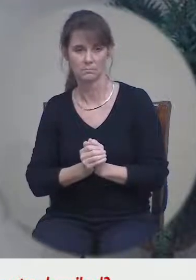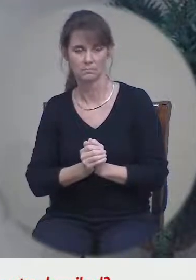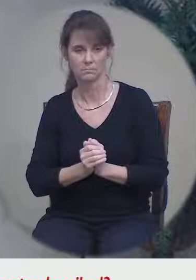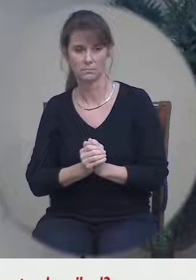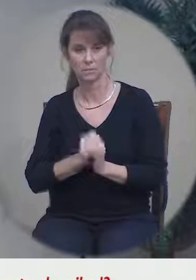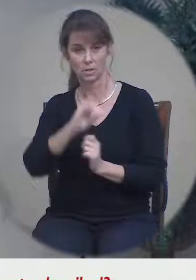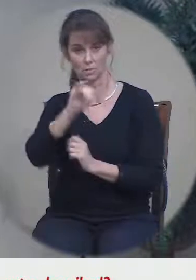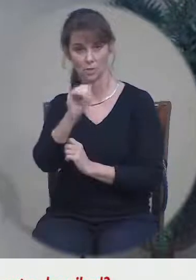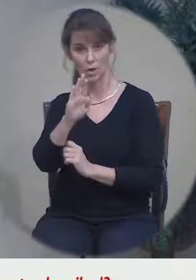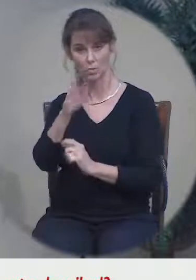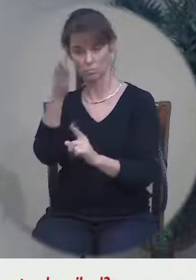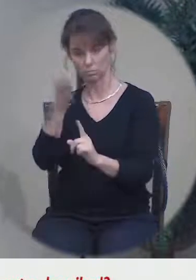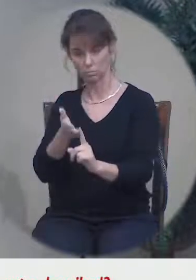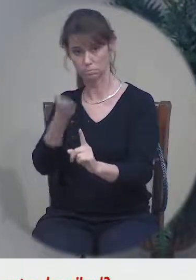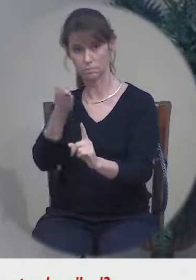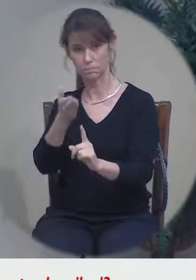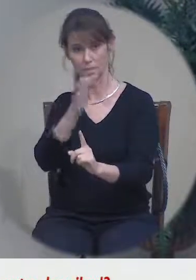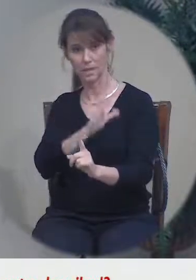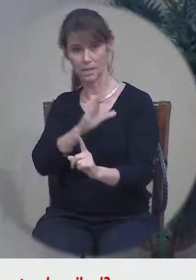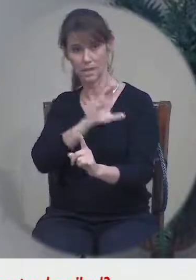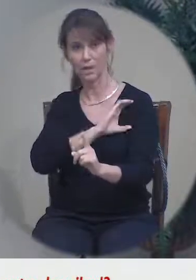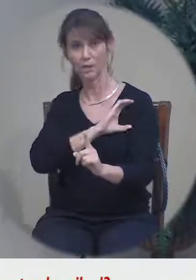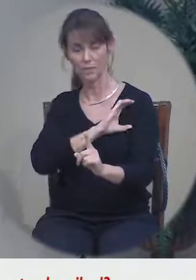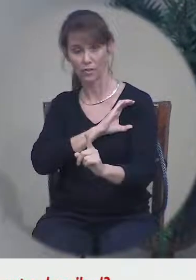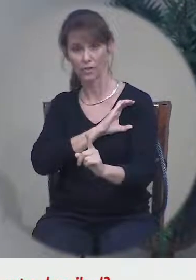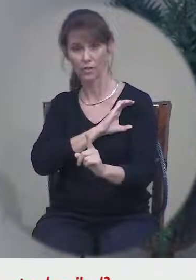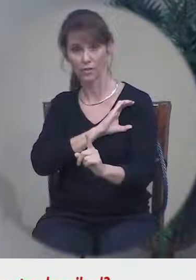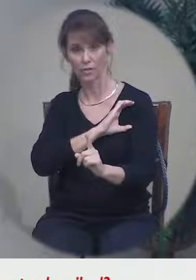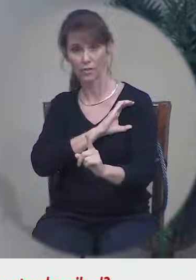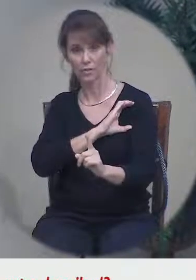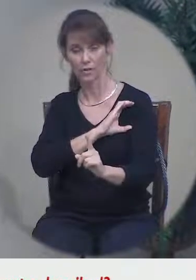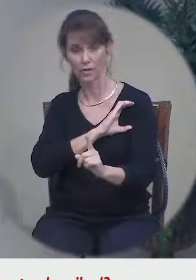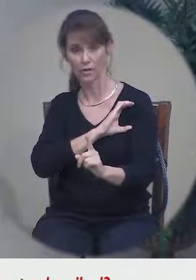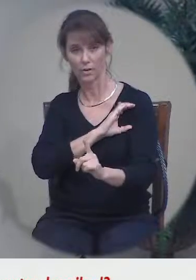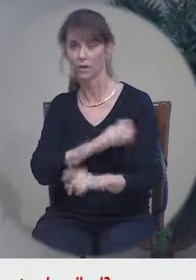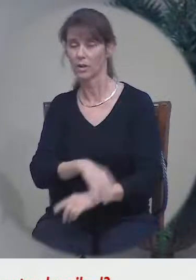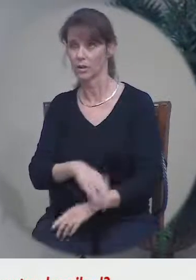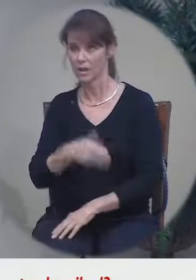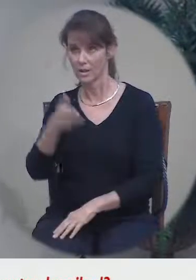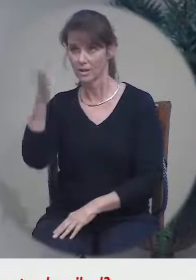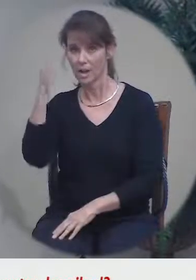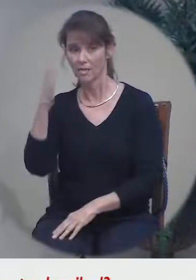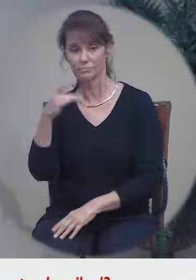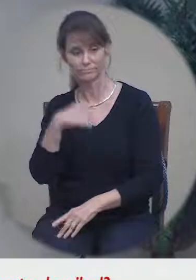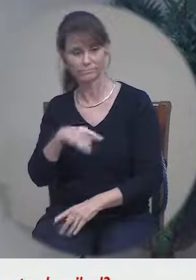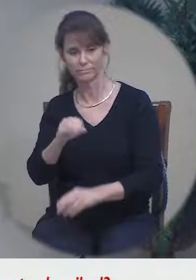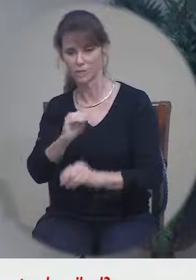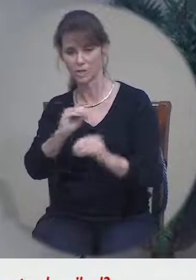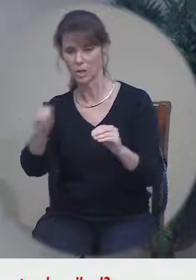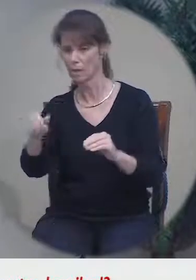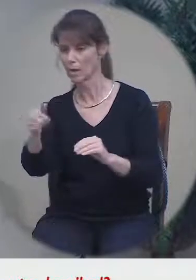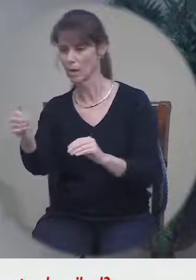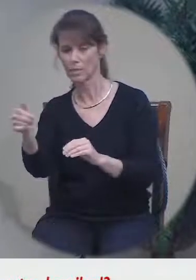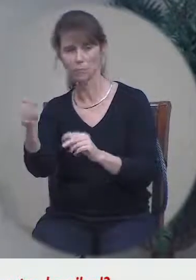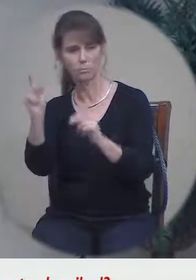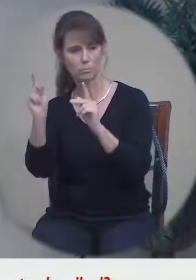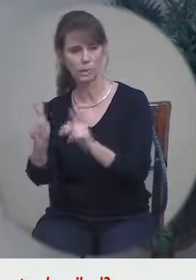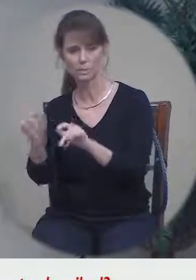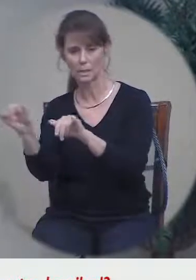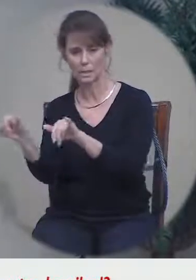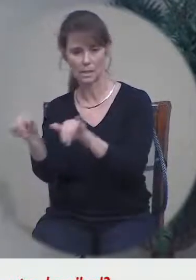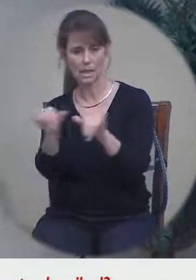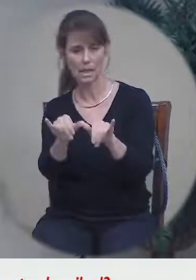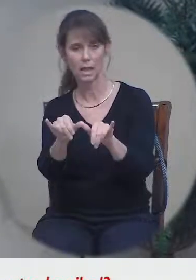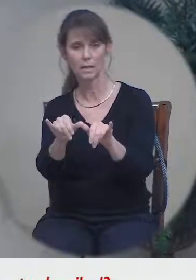individual, not even apart from the statement that God makes that there's no one like him on the earth, you can see that this